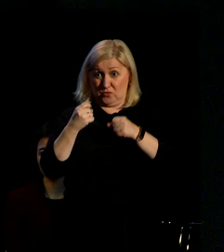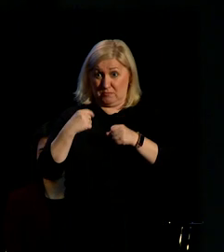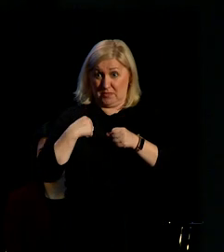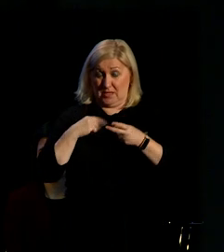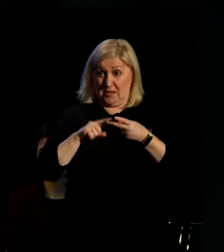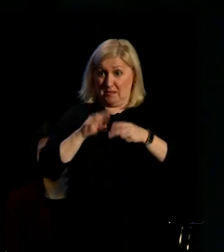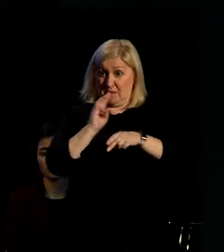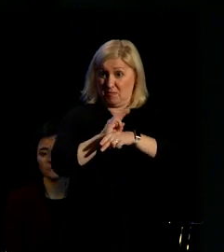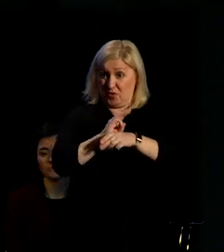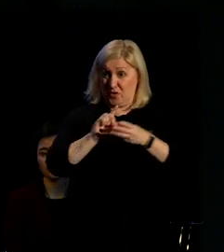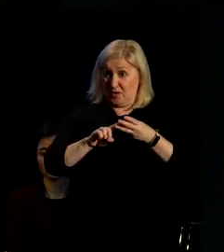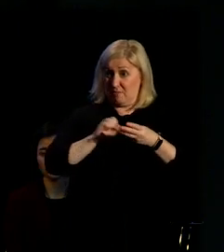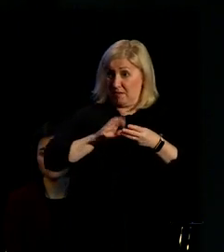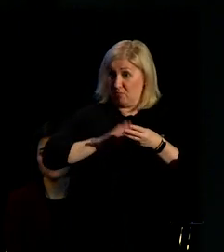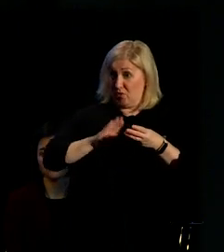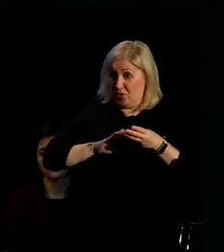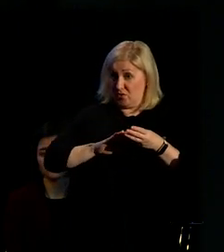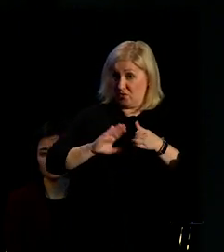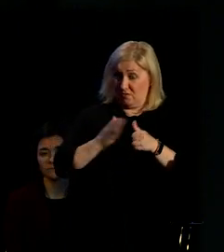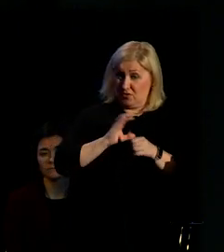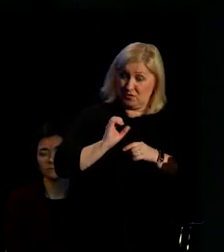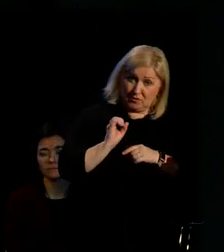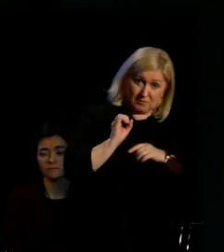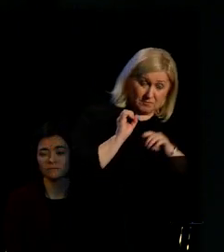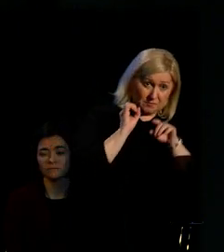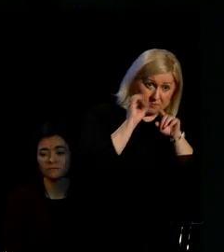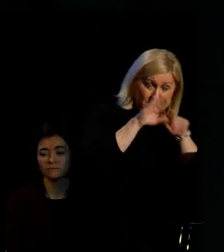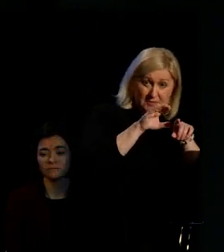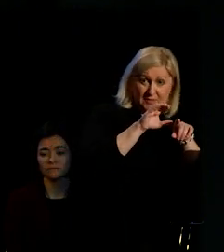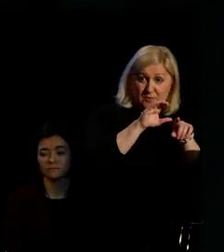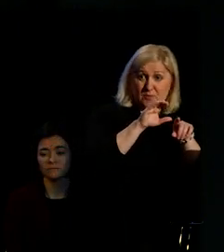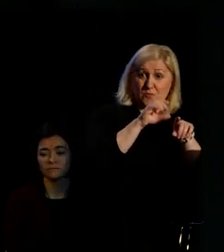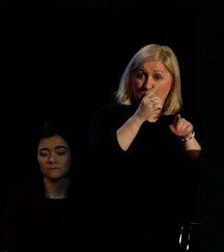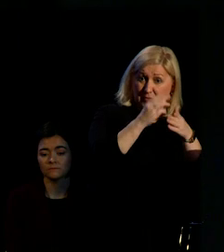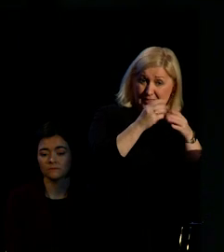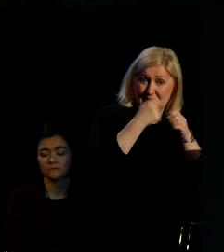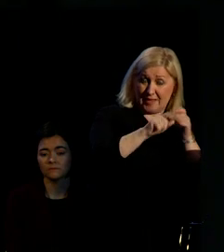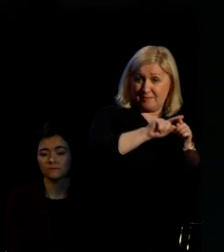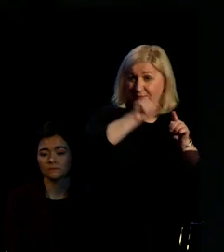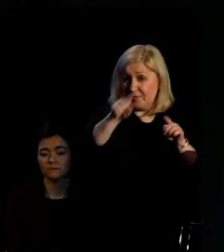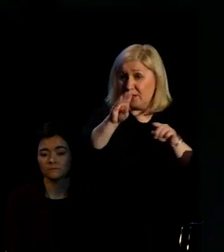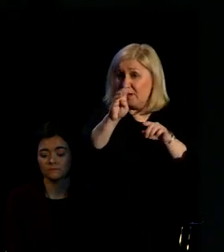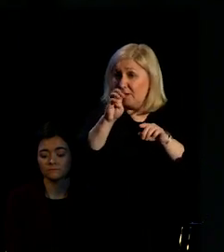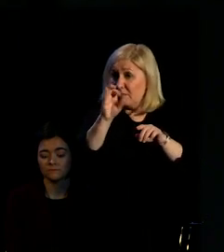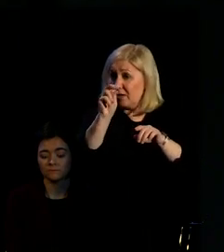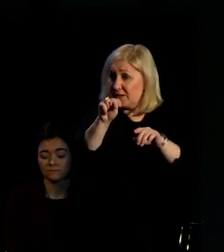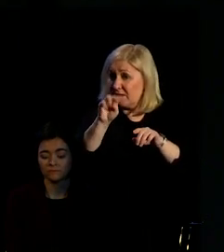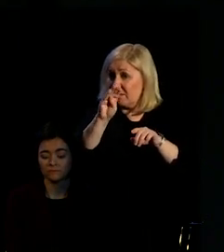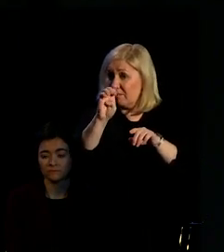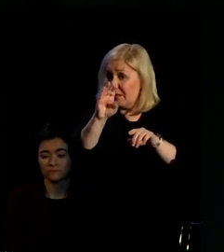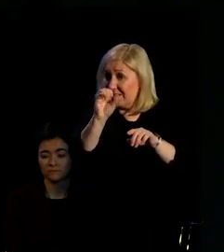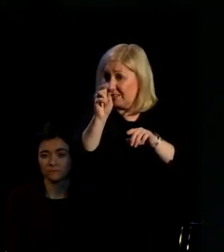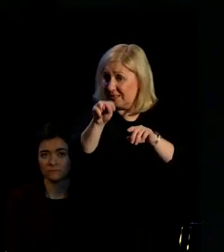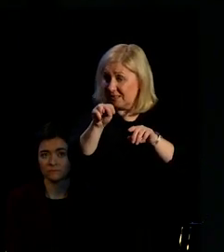We were deported first to Ravensbrück and then to Bergen-Belsen concentration camp, where my mother died shortly